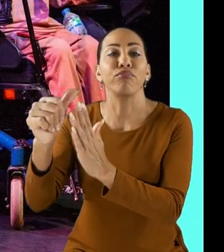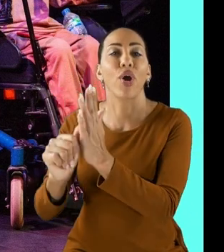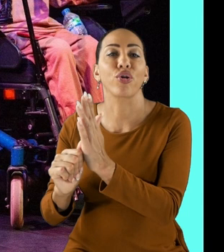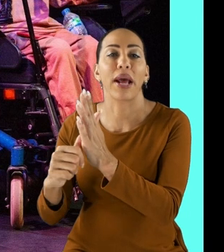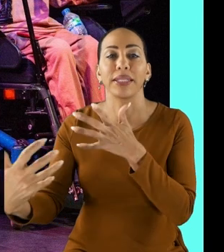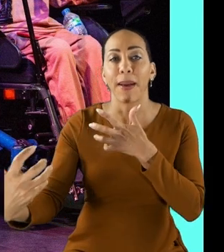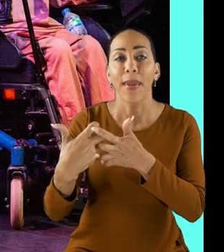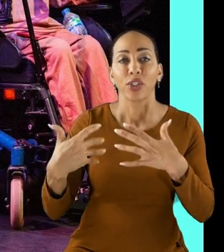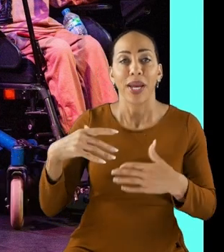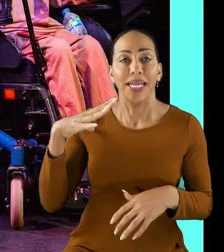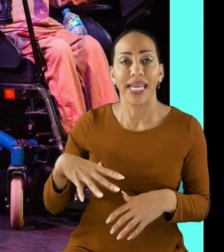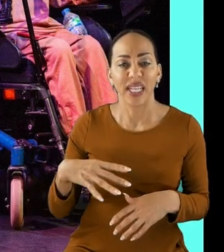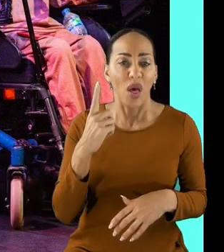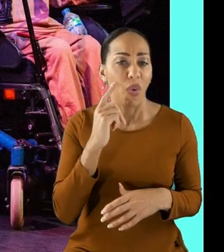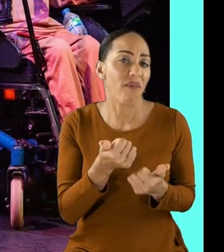people instead.